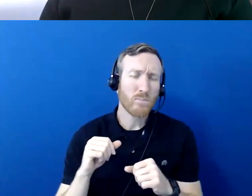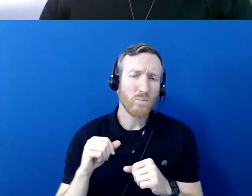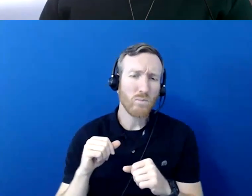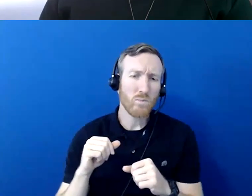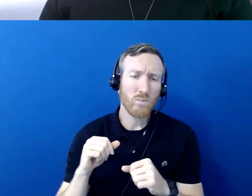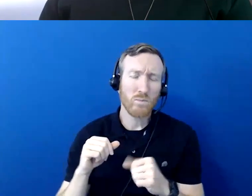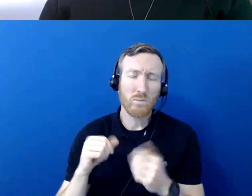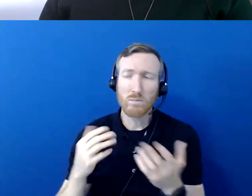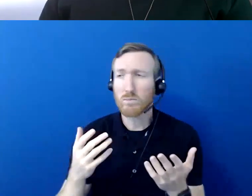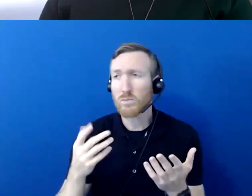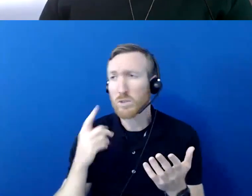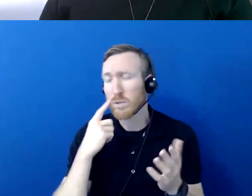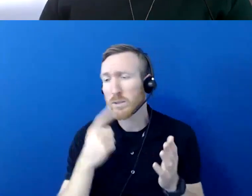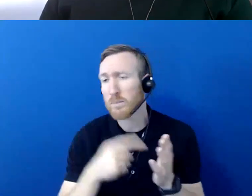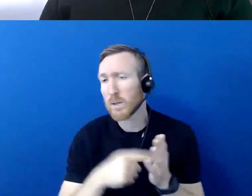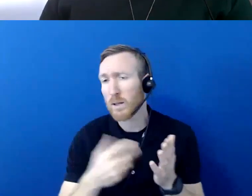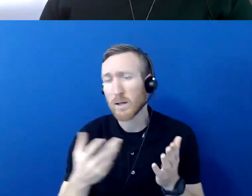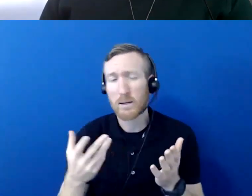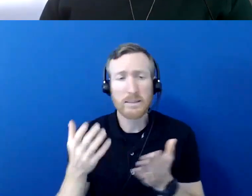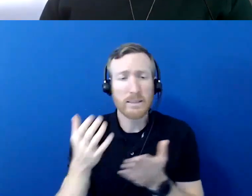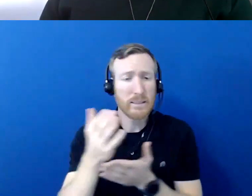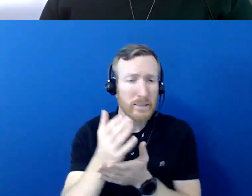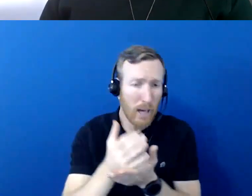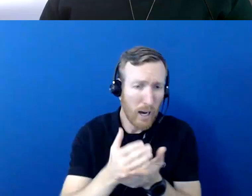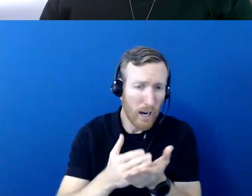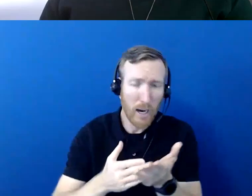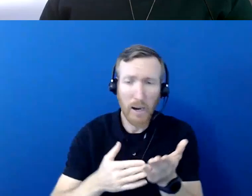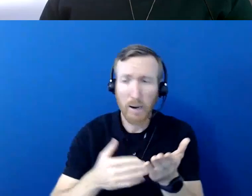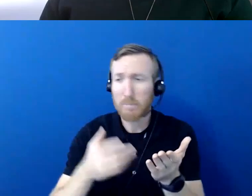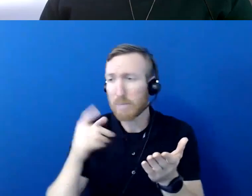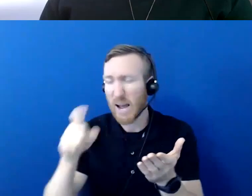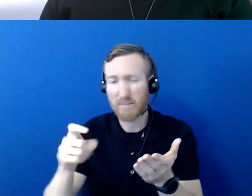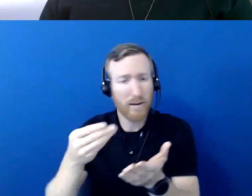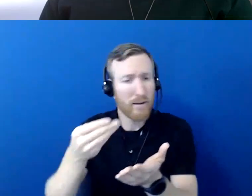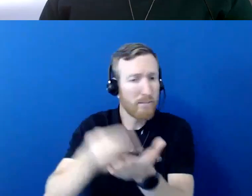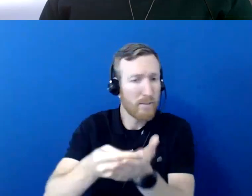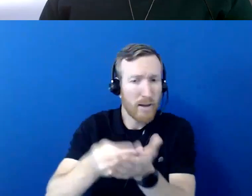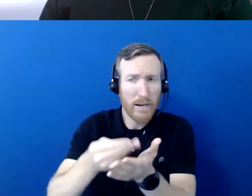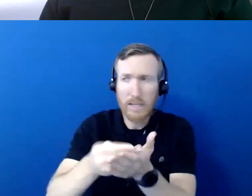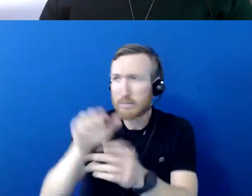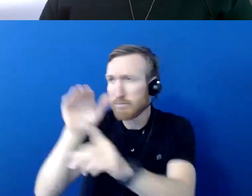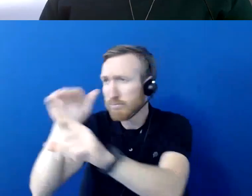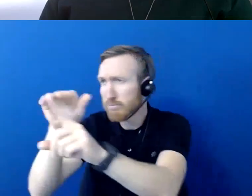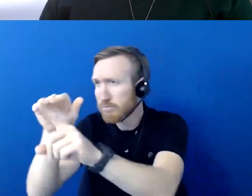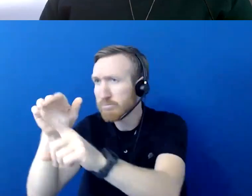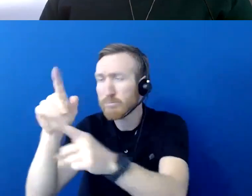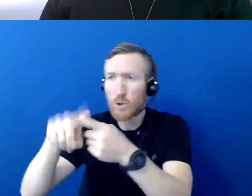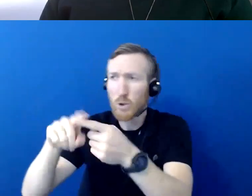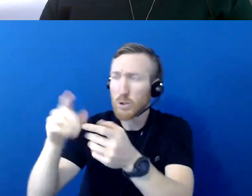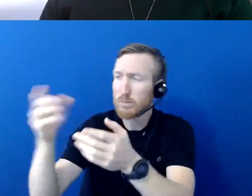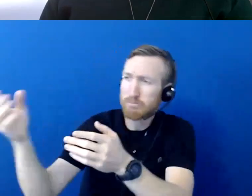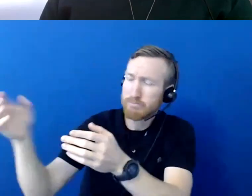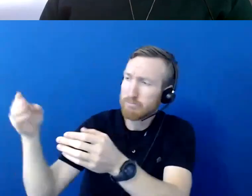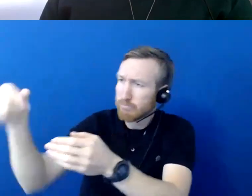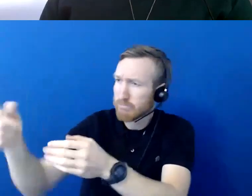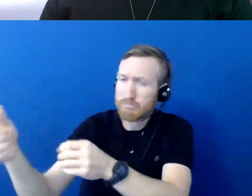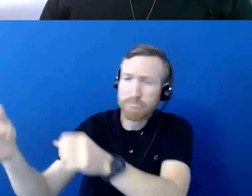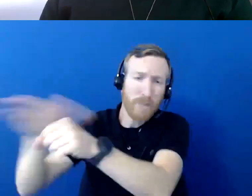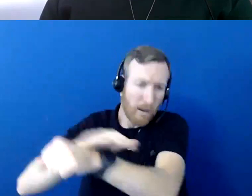are implications that require delegated financial authority, in that case, approvals will